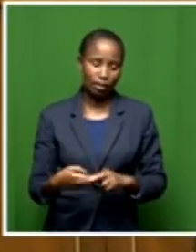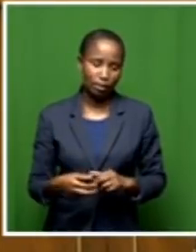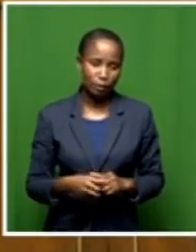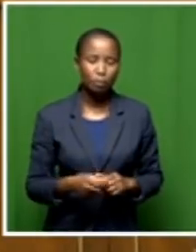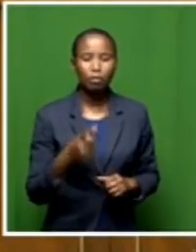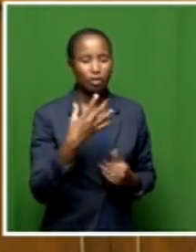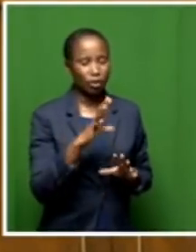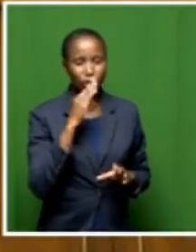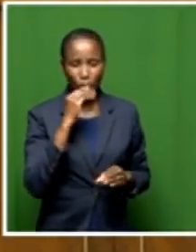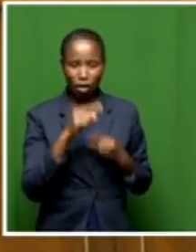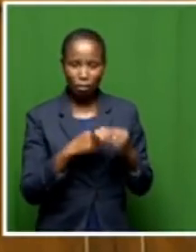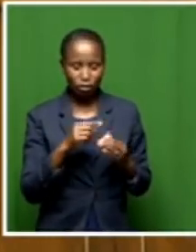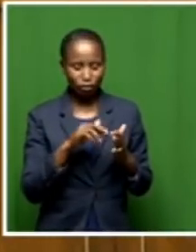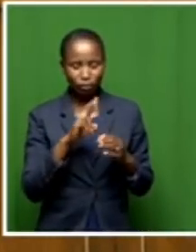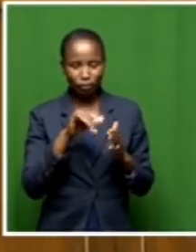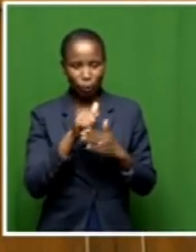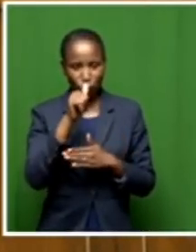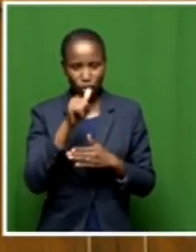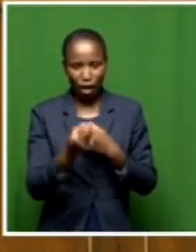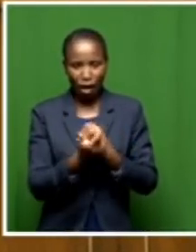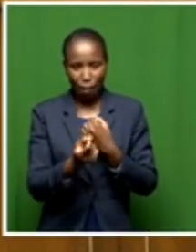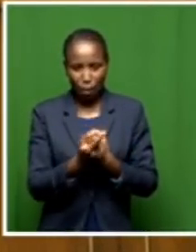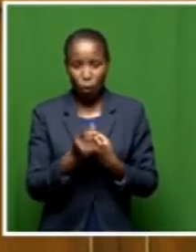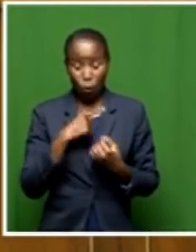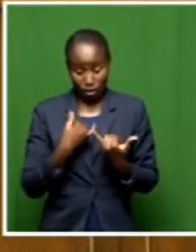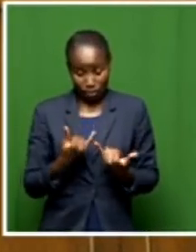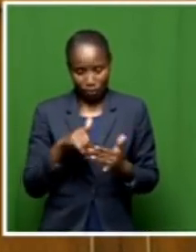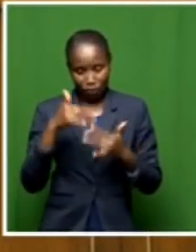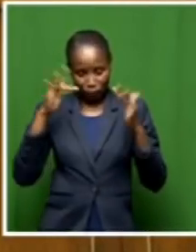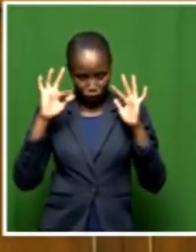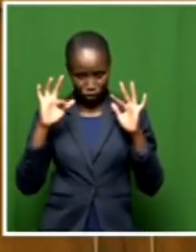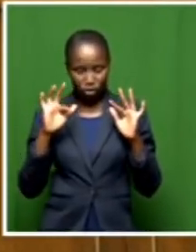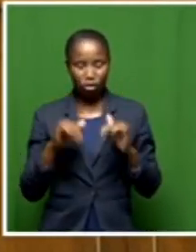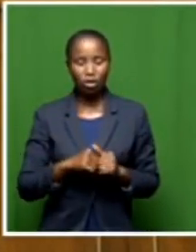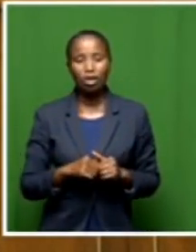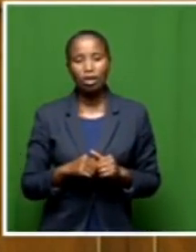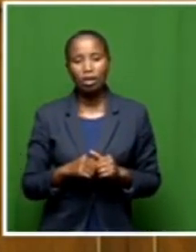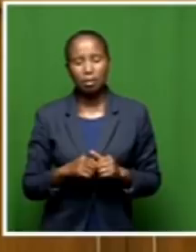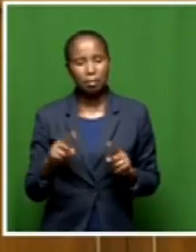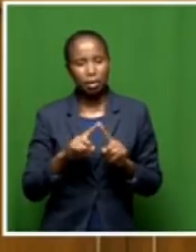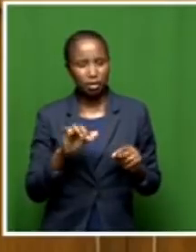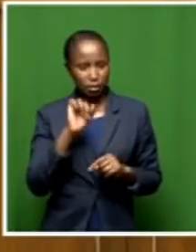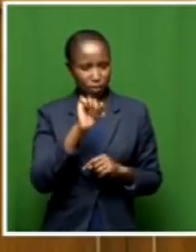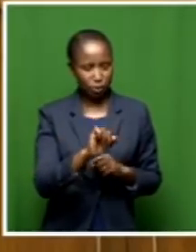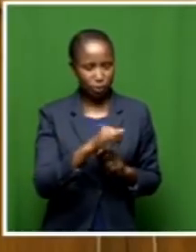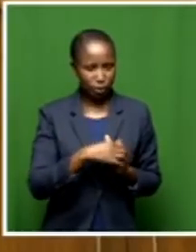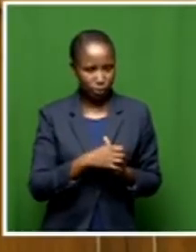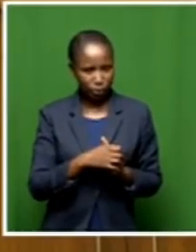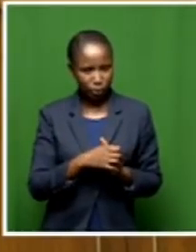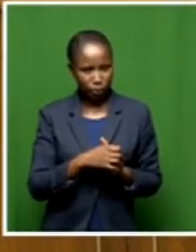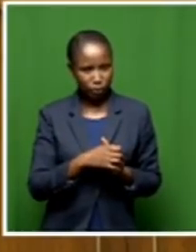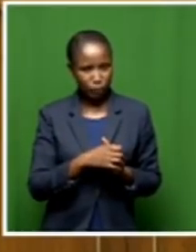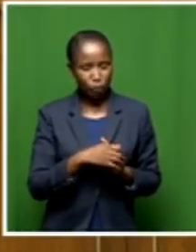complete. In terms of your jurisdiction, the Namaqualand area, what are you seeing